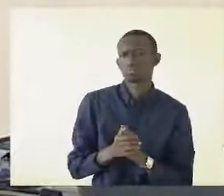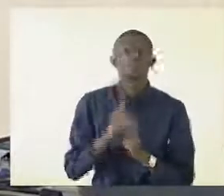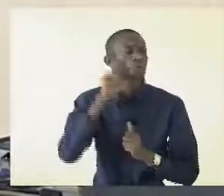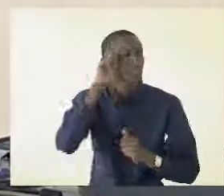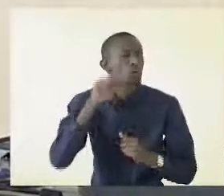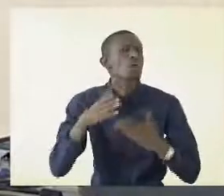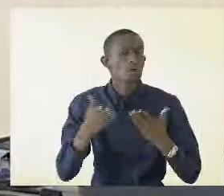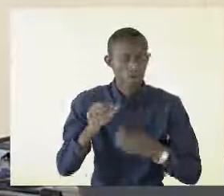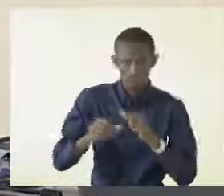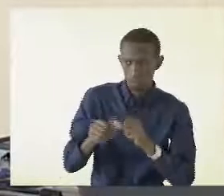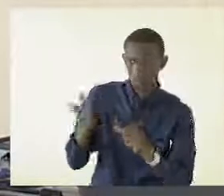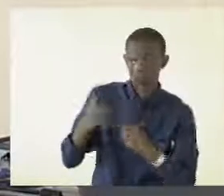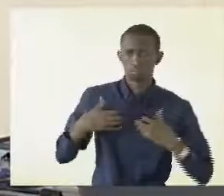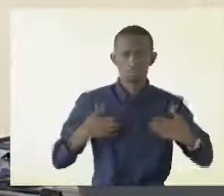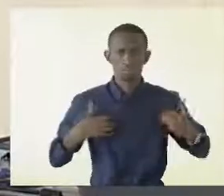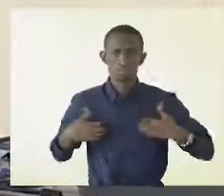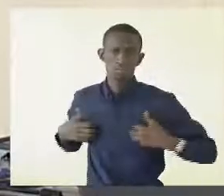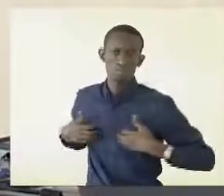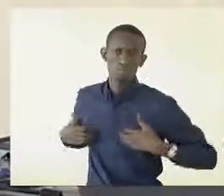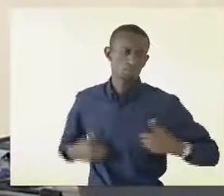in our environment, and